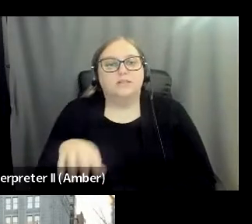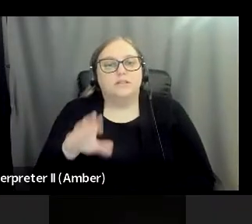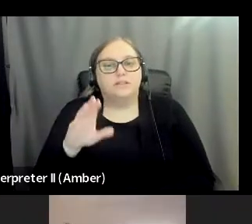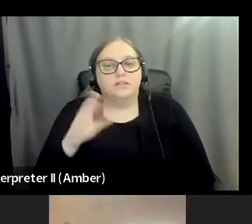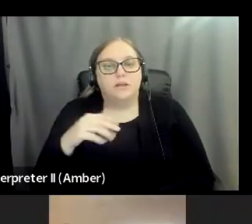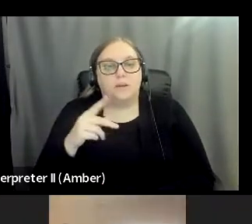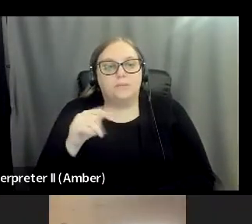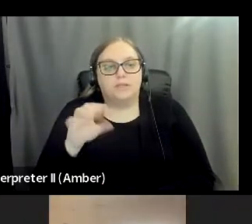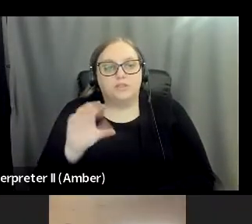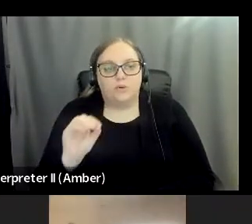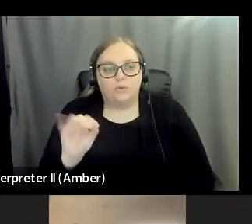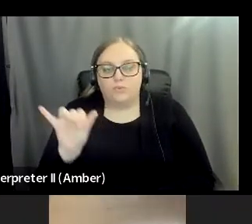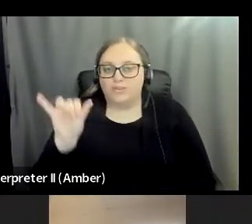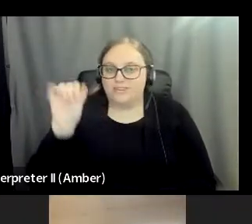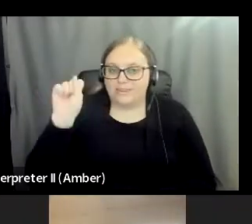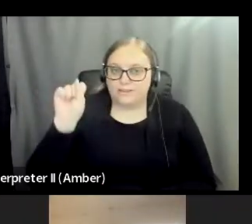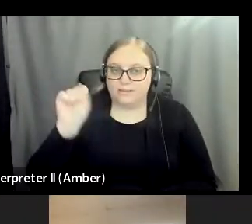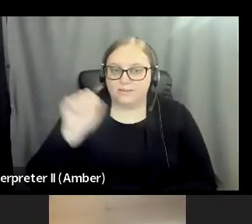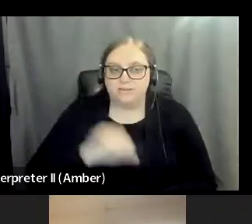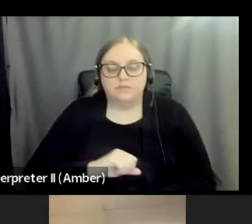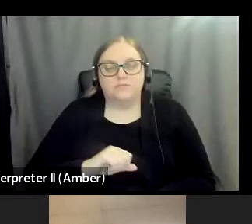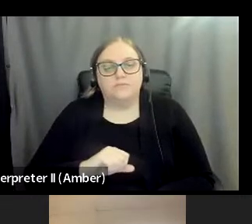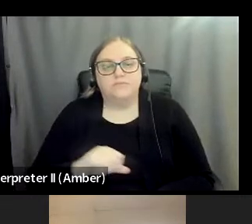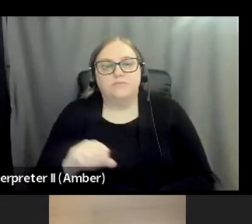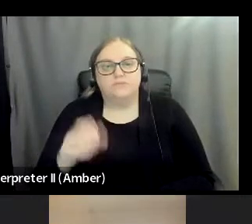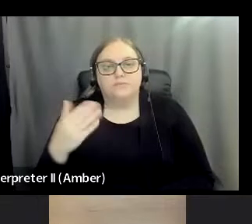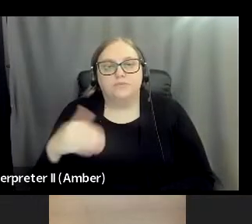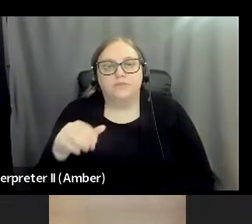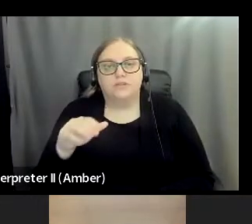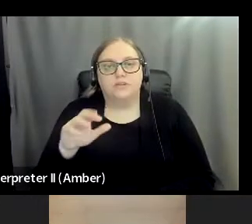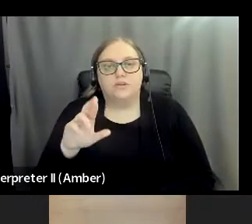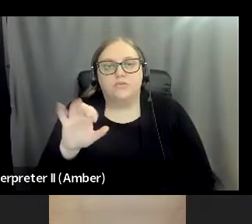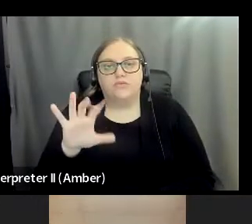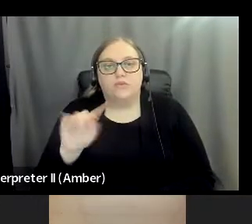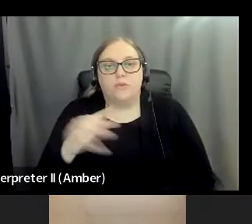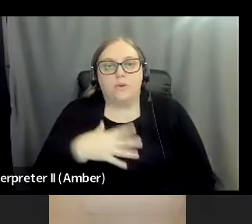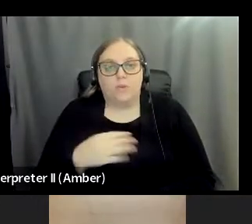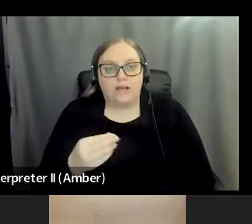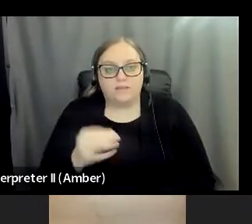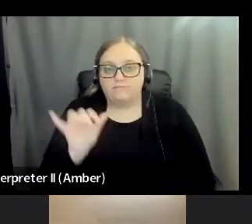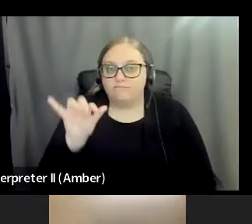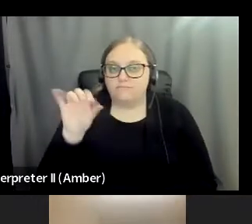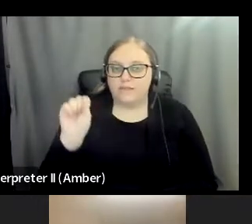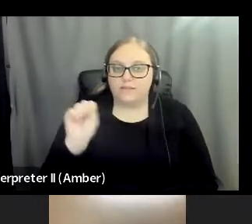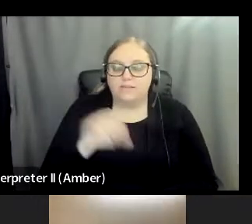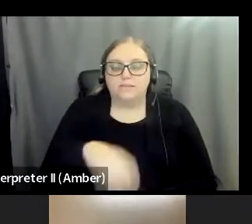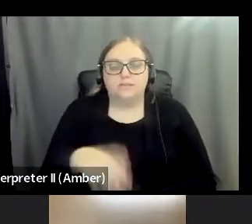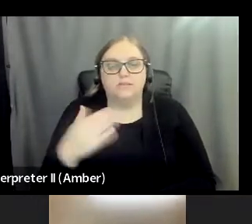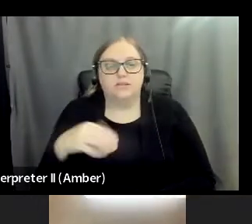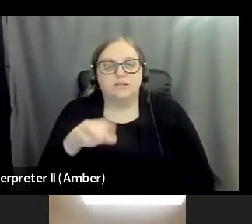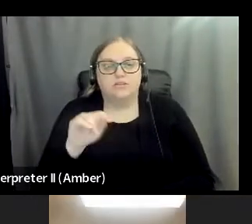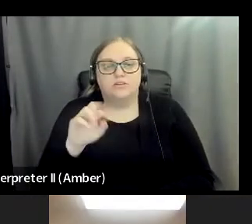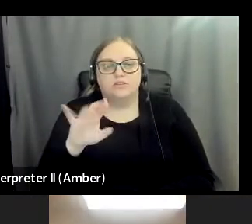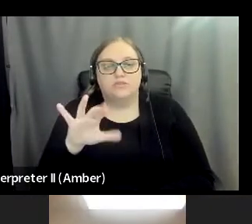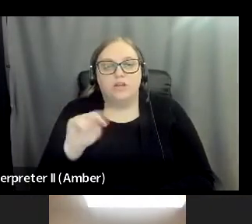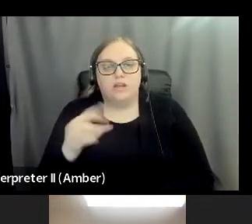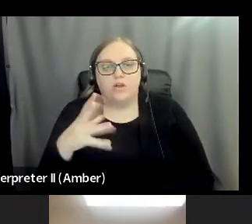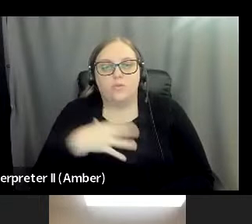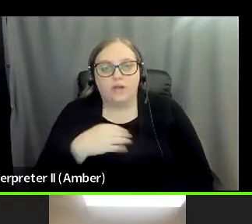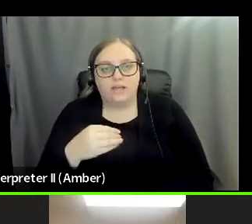Councilmember Pinto. Yes. Councilmember Pinto votes yes. Councilmember Robert White. Yes. Councilmember Robert White votes yes. Councilmember Trayon